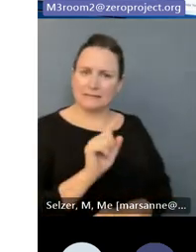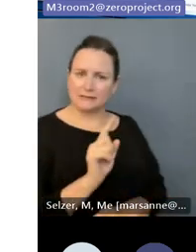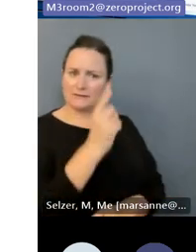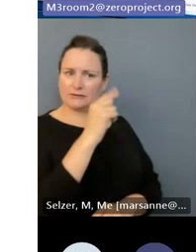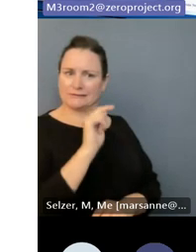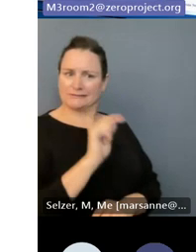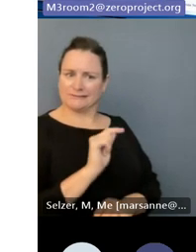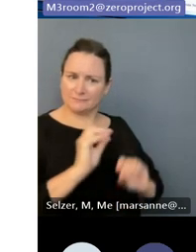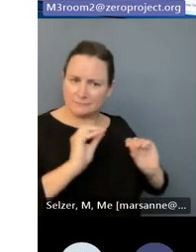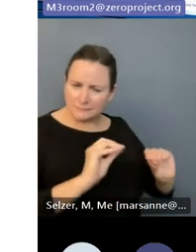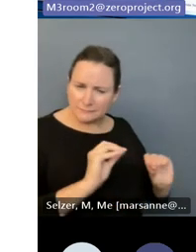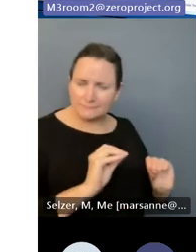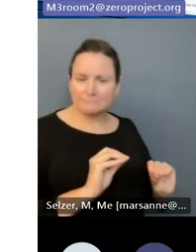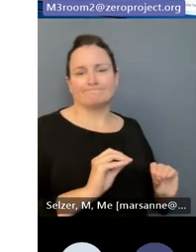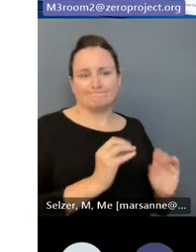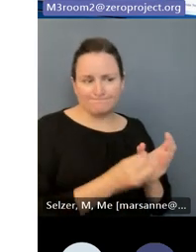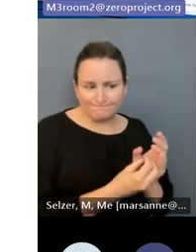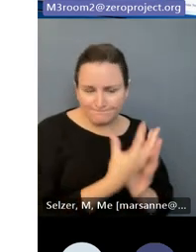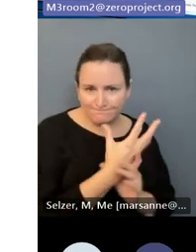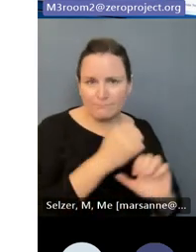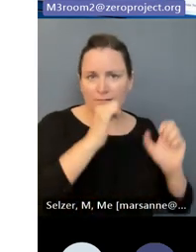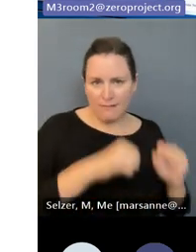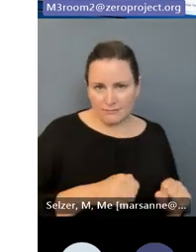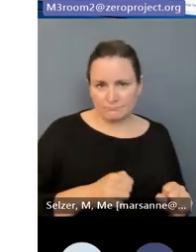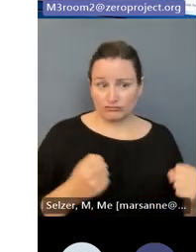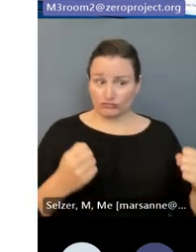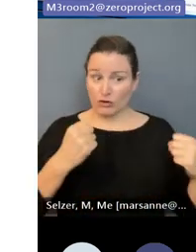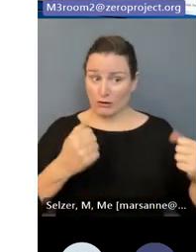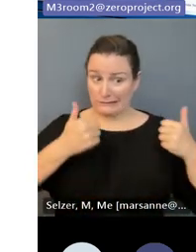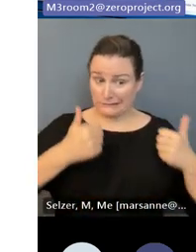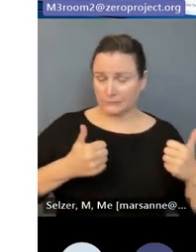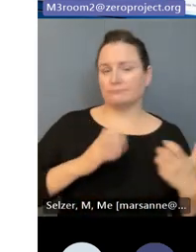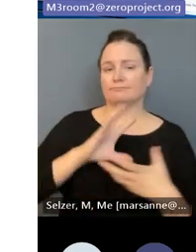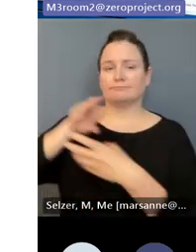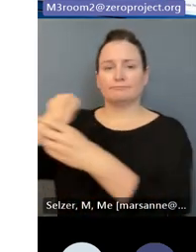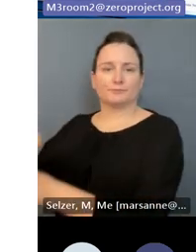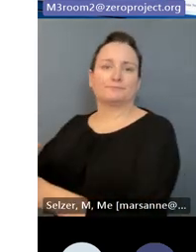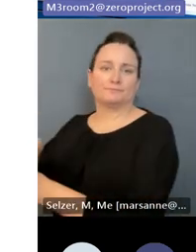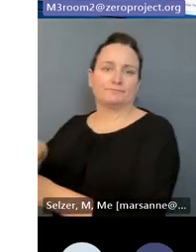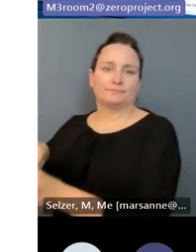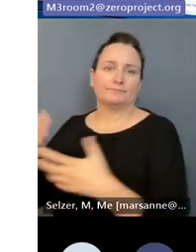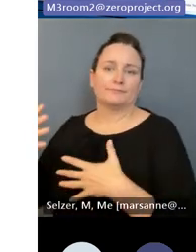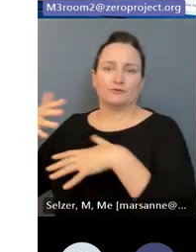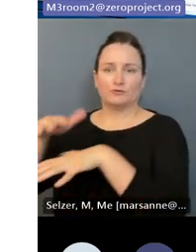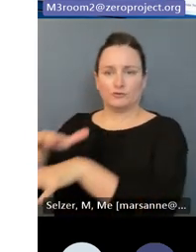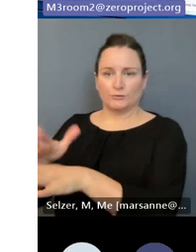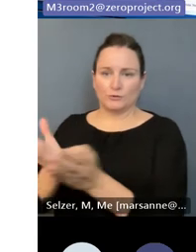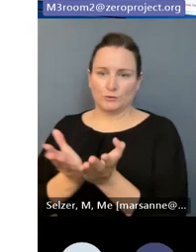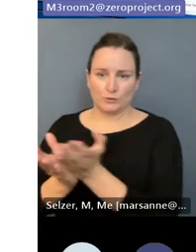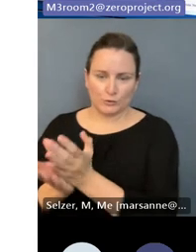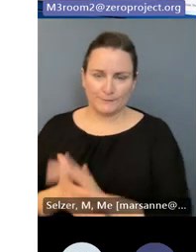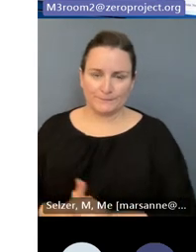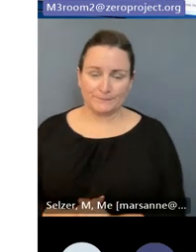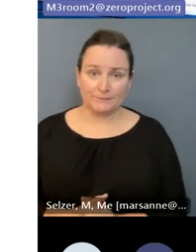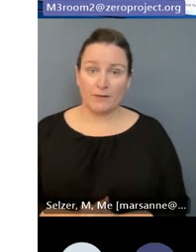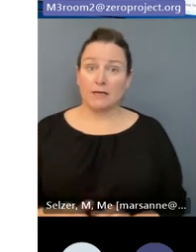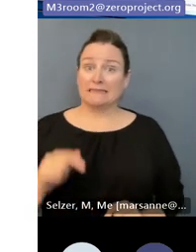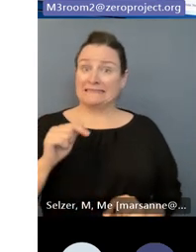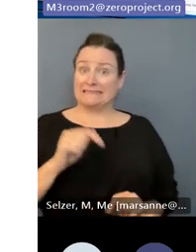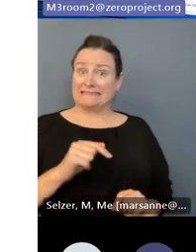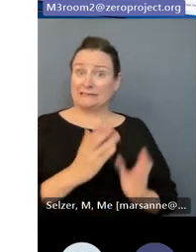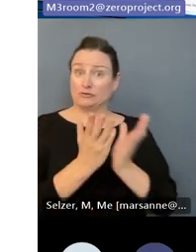schools, taking into account each child's needs. The purpose of this preschool program is to help students become